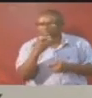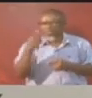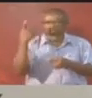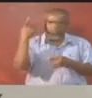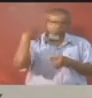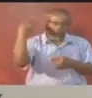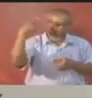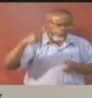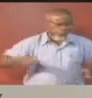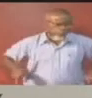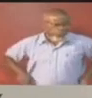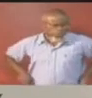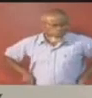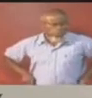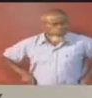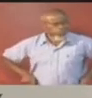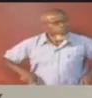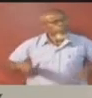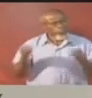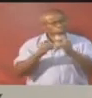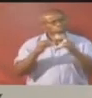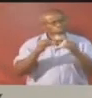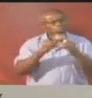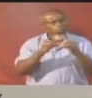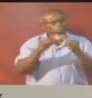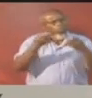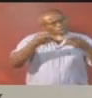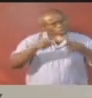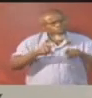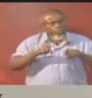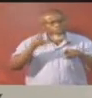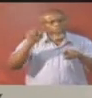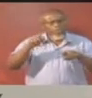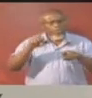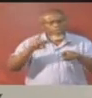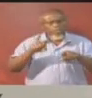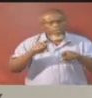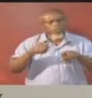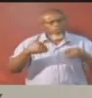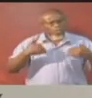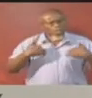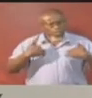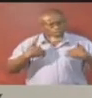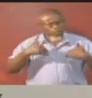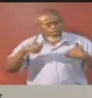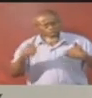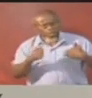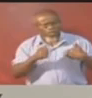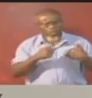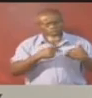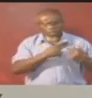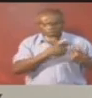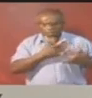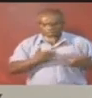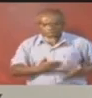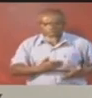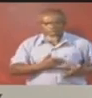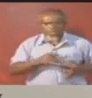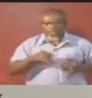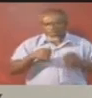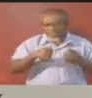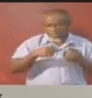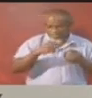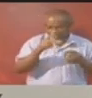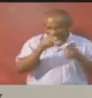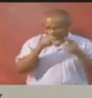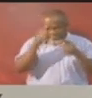being among the most common of the comorbidities. You have ischemic heart disease also in the background. Interestingly, the people with